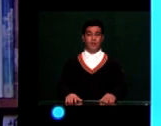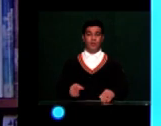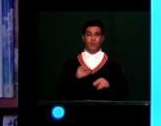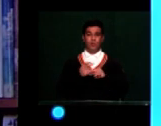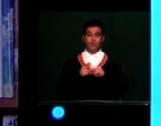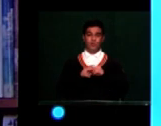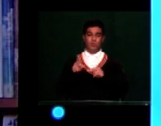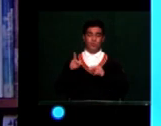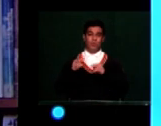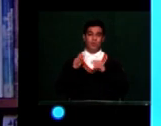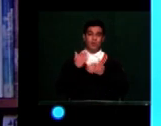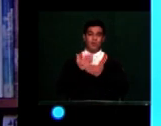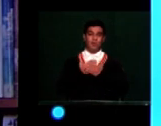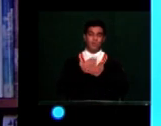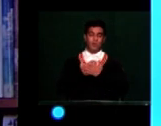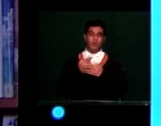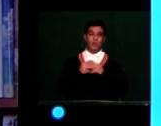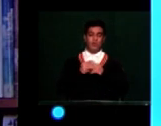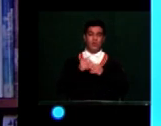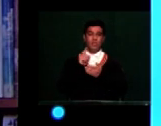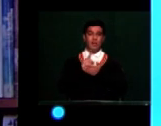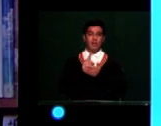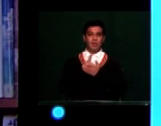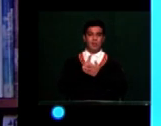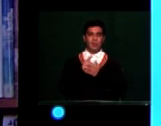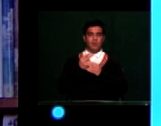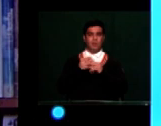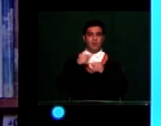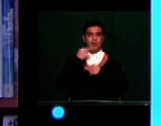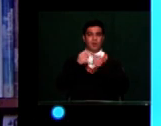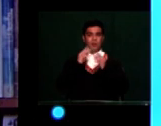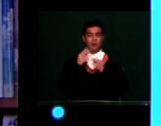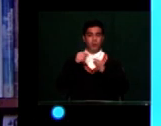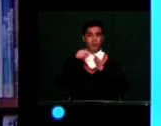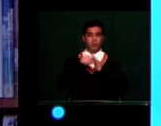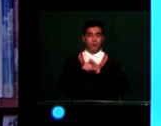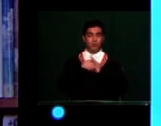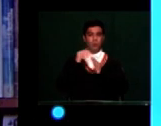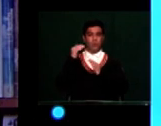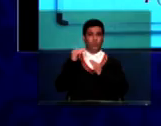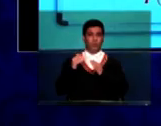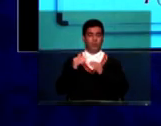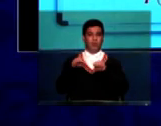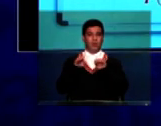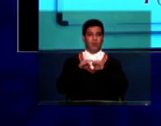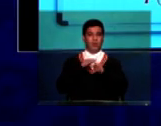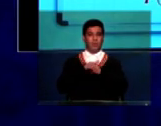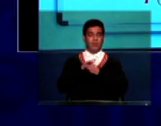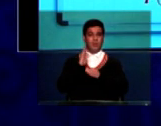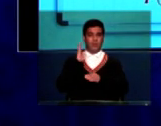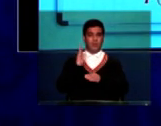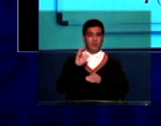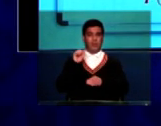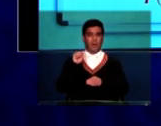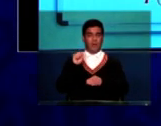Ushbu ehtimollik shartli ehtimollik deb ataladi. Agar quyidagi tenglik bajarilsa,